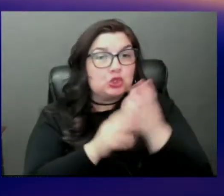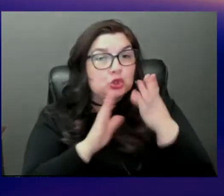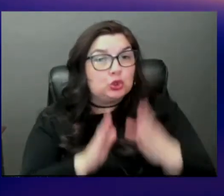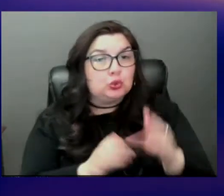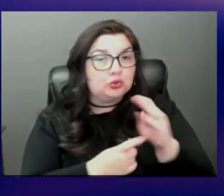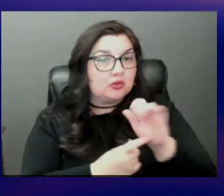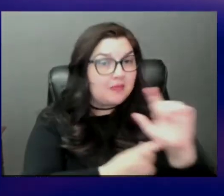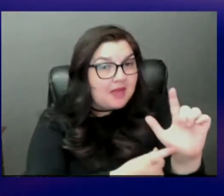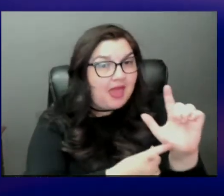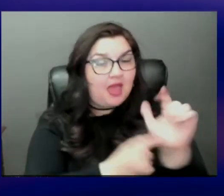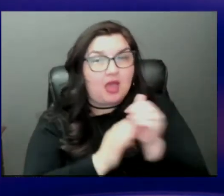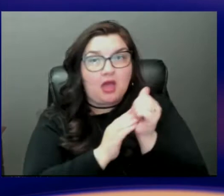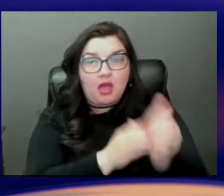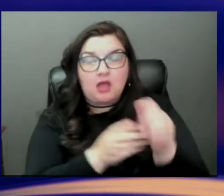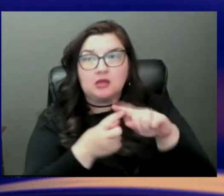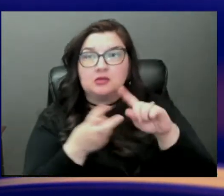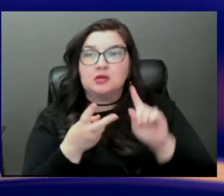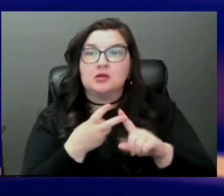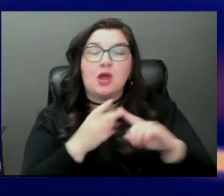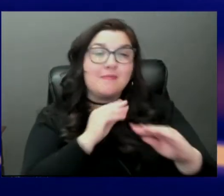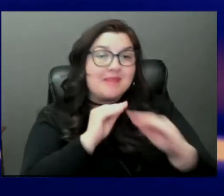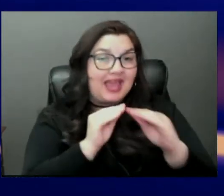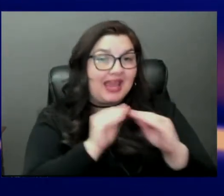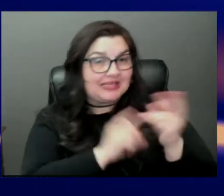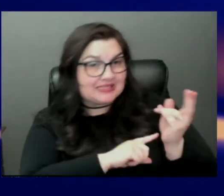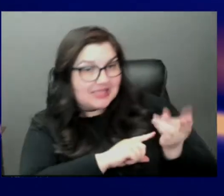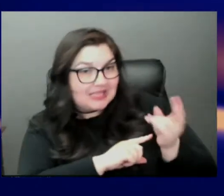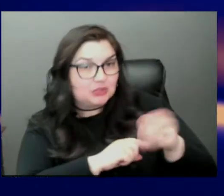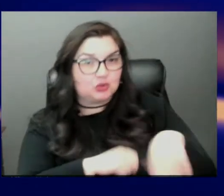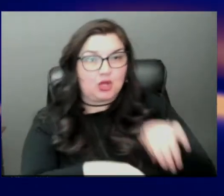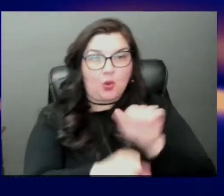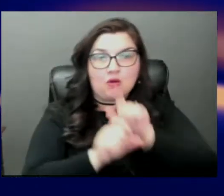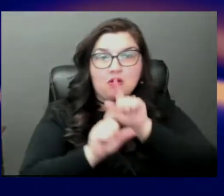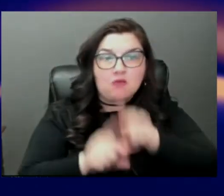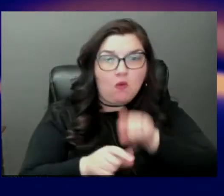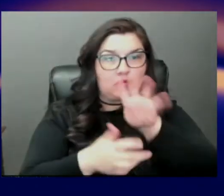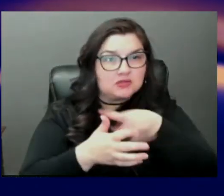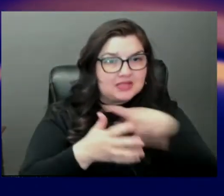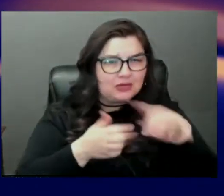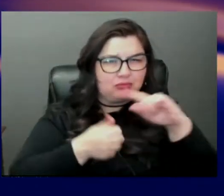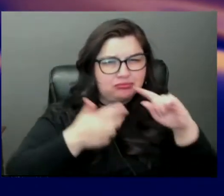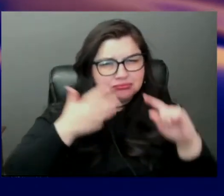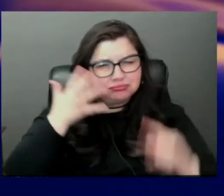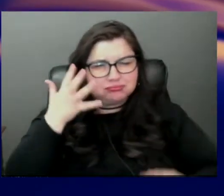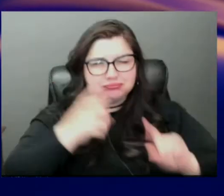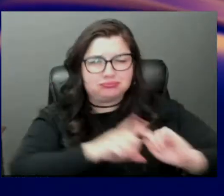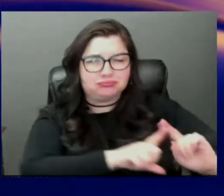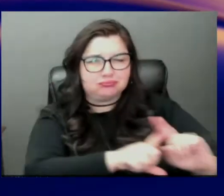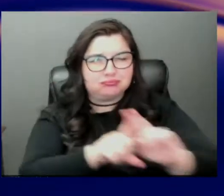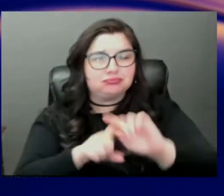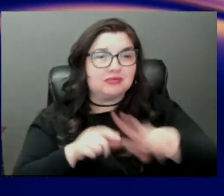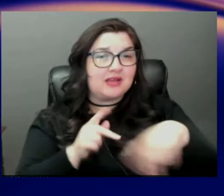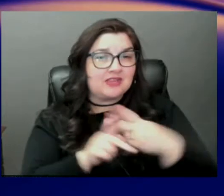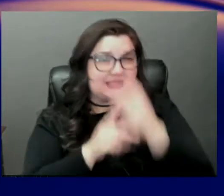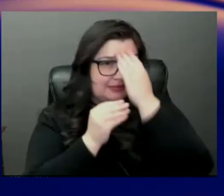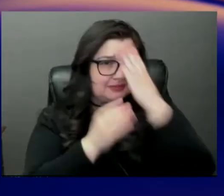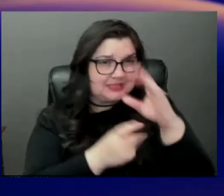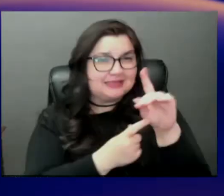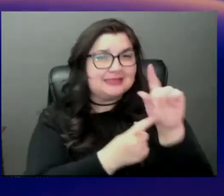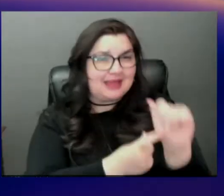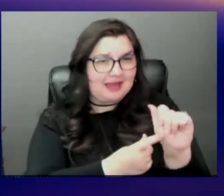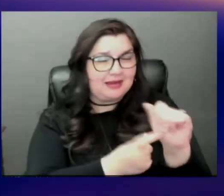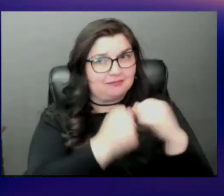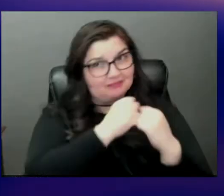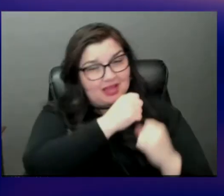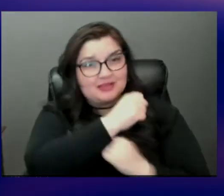history, work order scheduling. So there's a lot of different types of data that forms the basis of a digital twin. But to